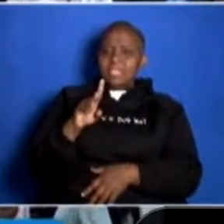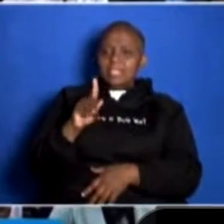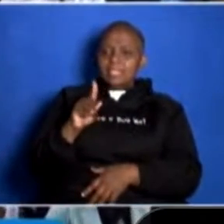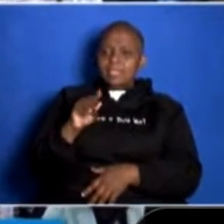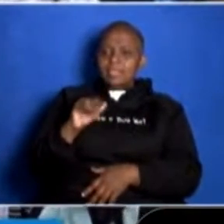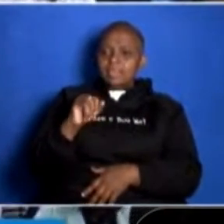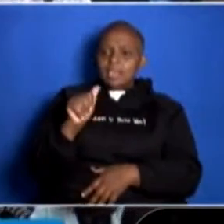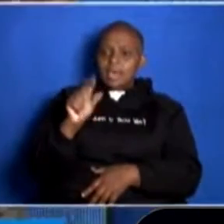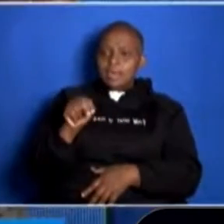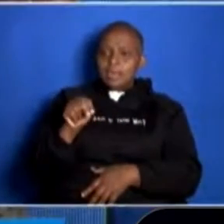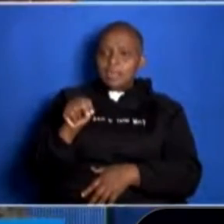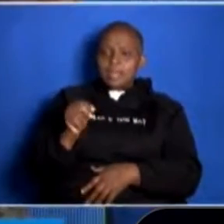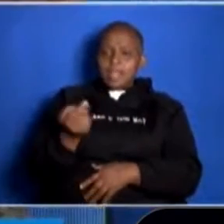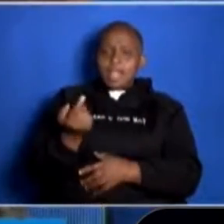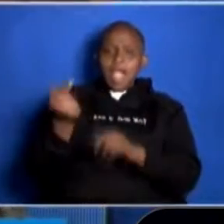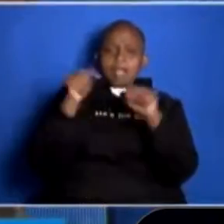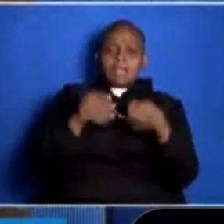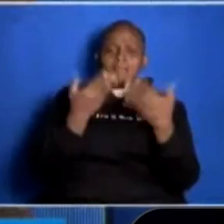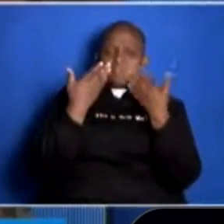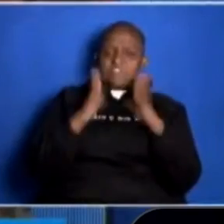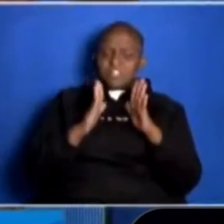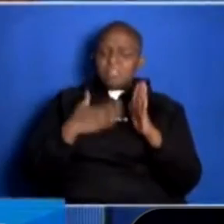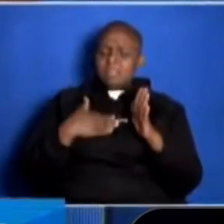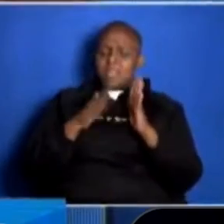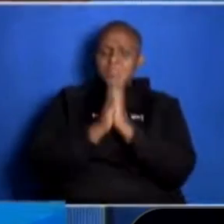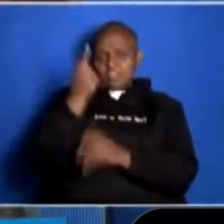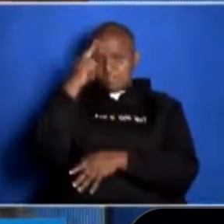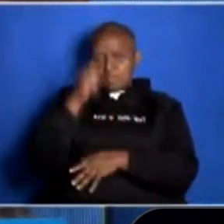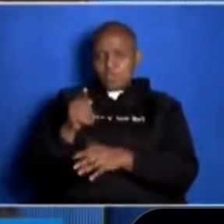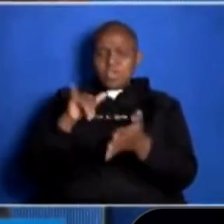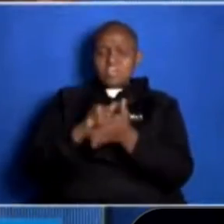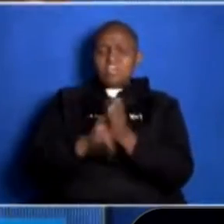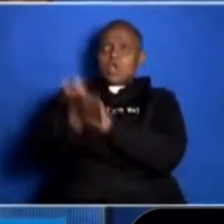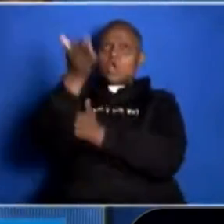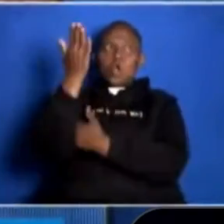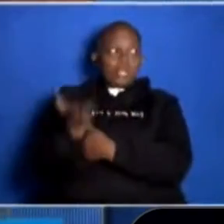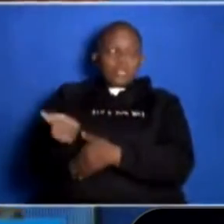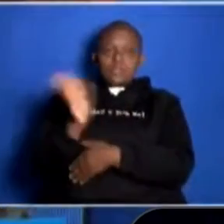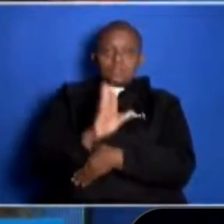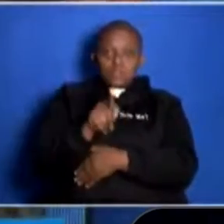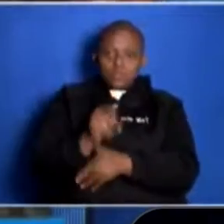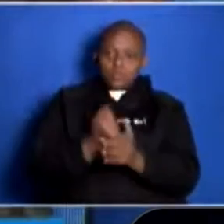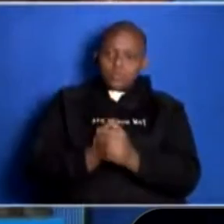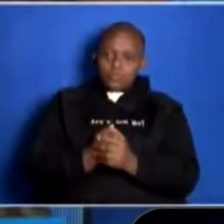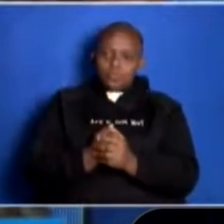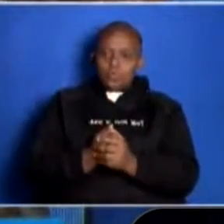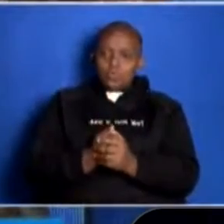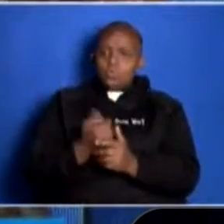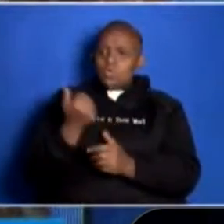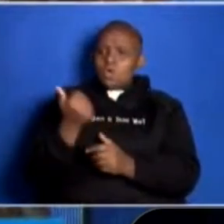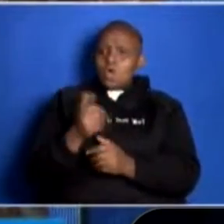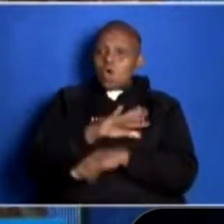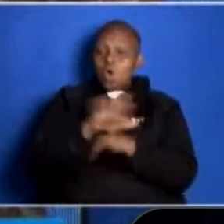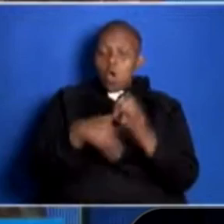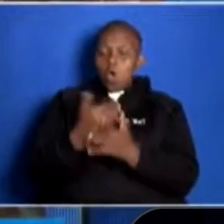But I want to pray for you that Jehovah will restore you today. So everybody get a hold of an